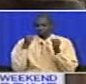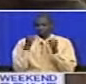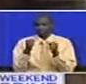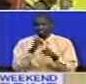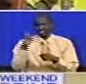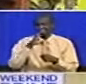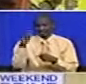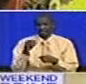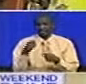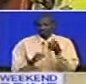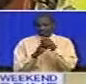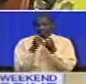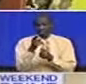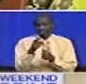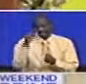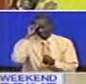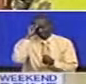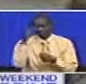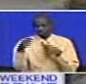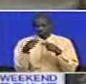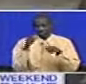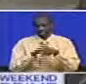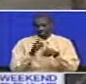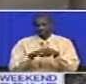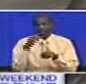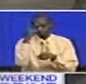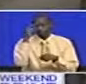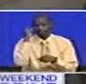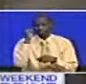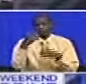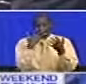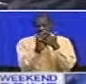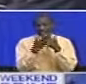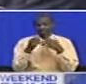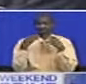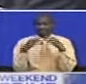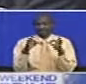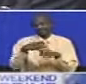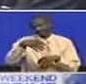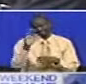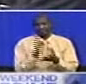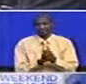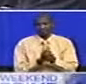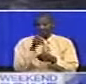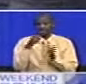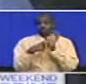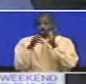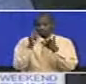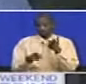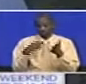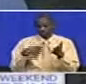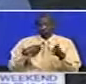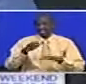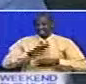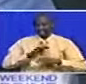African leaders. The government shortly after released two political detainees allied to Machar. This gesture was, however, not